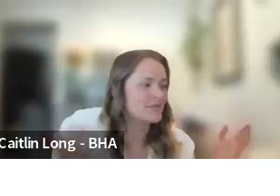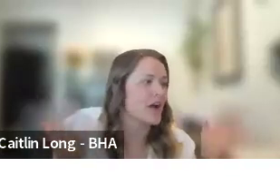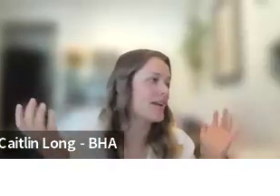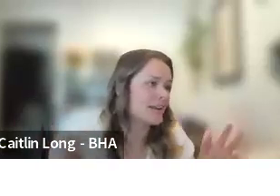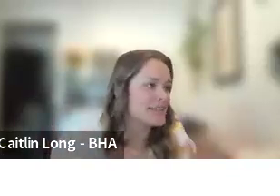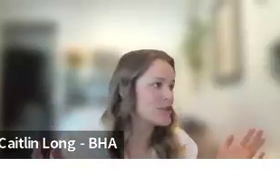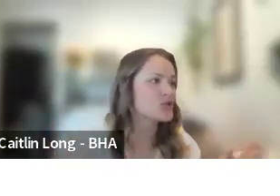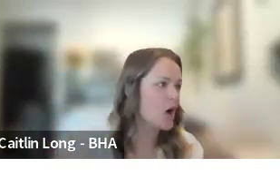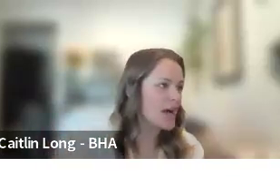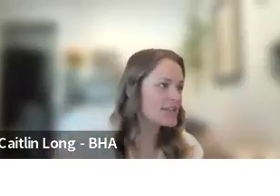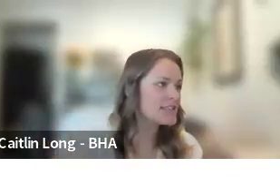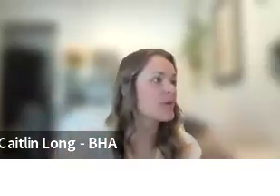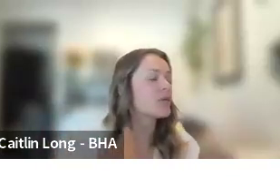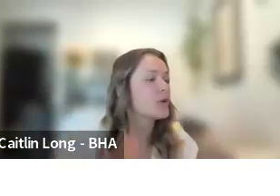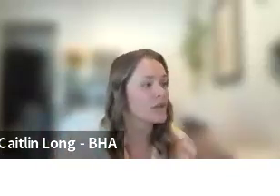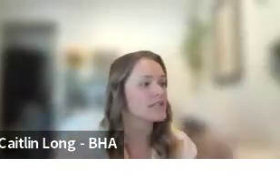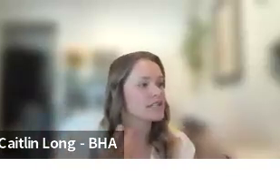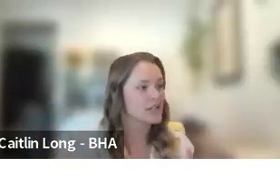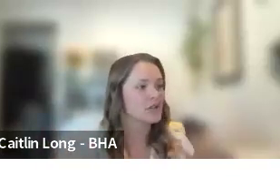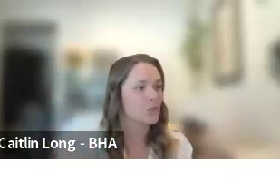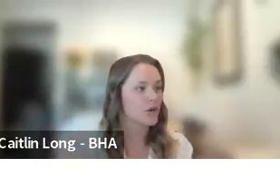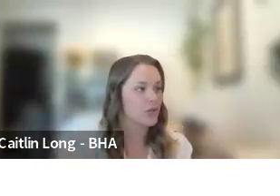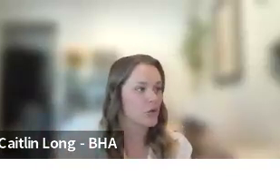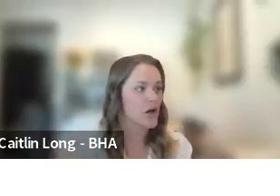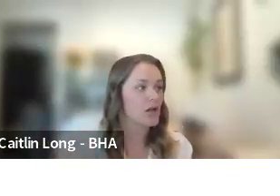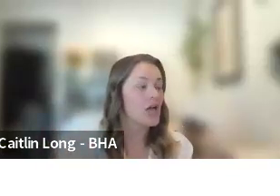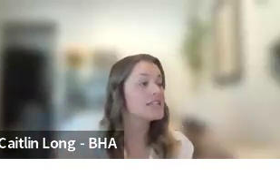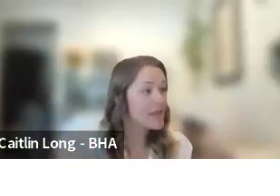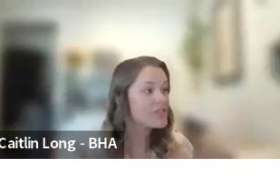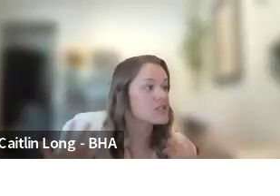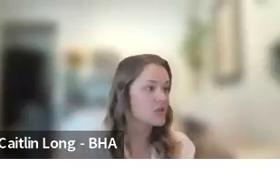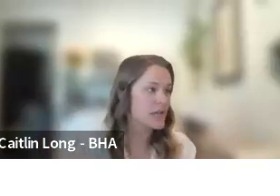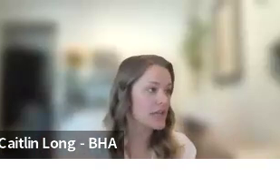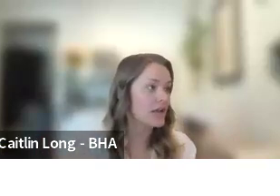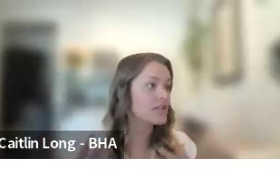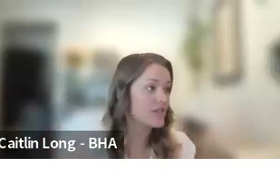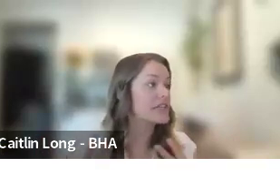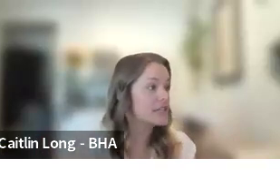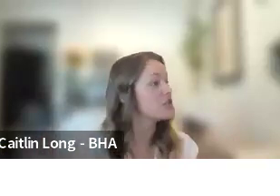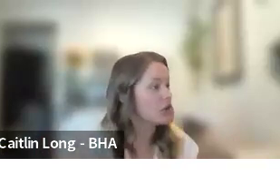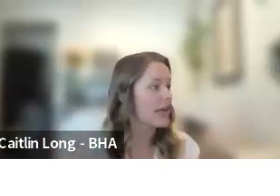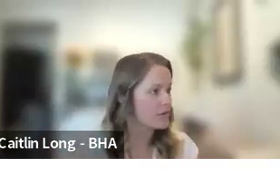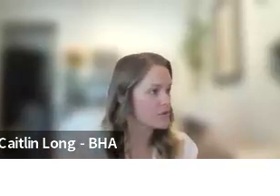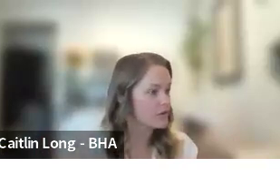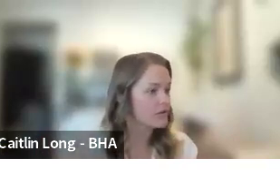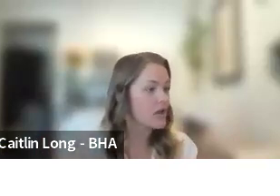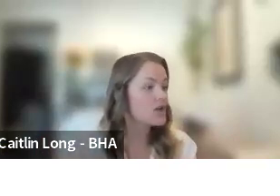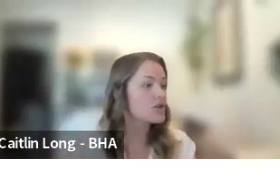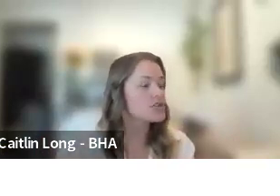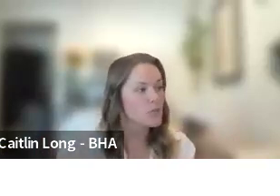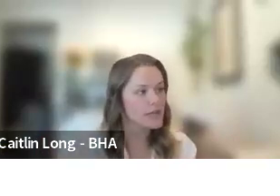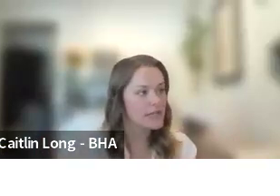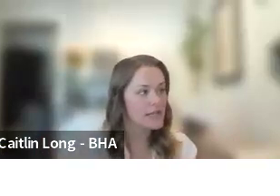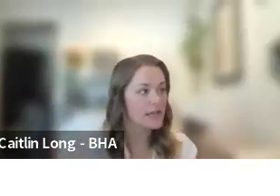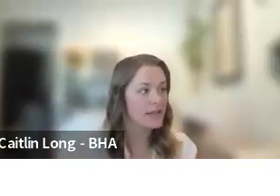and dotted and the T's crossed, but then we want to continue to work with you all to make this unique to fit the needs of your council.